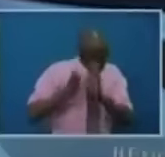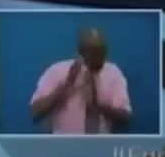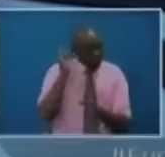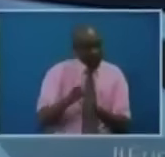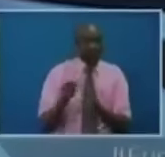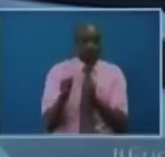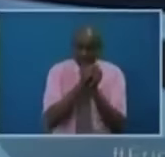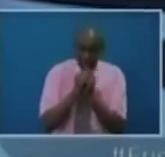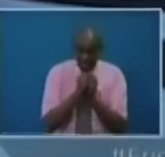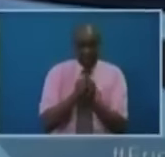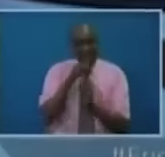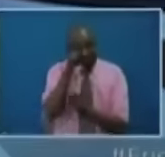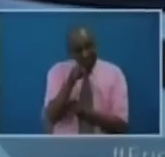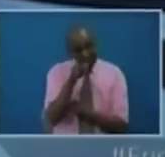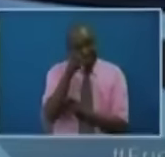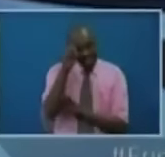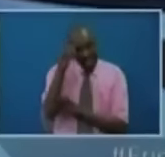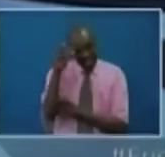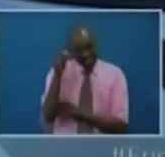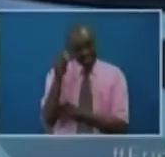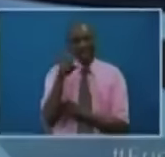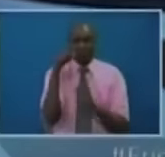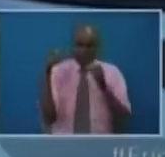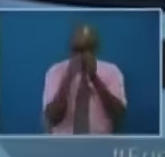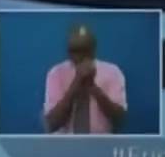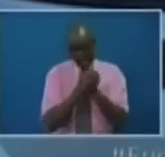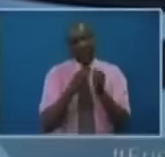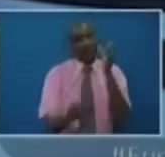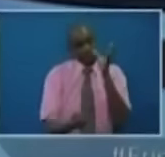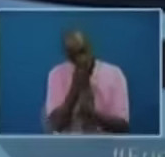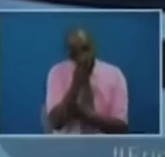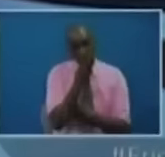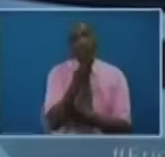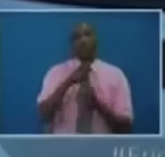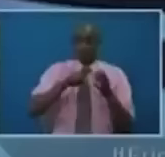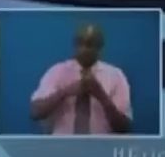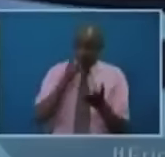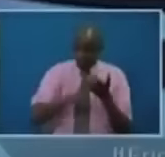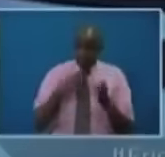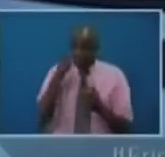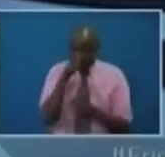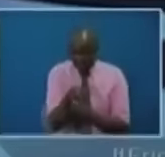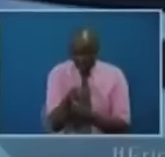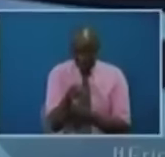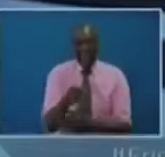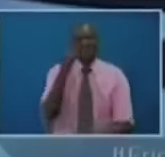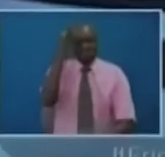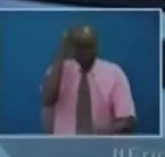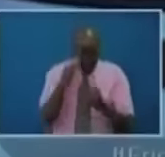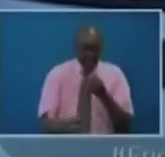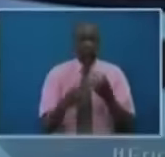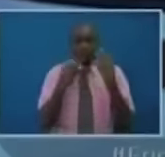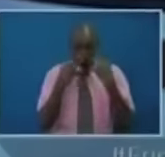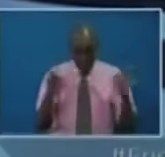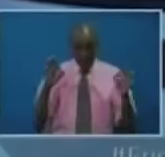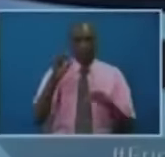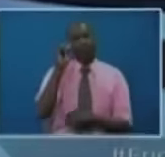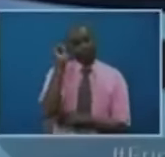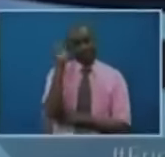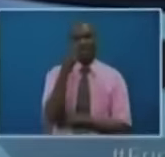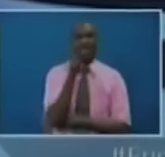and unveil the much-touted National Super Alliance in order to begin what he termed as a final liberation of